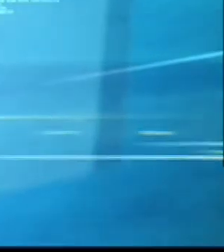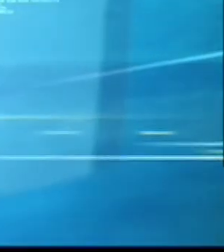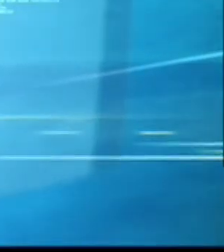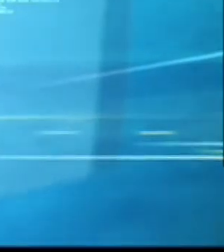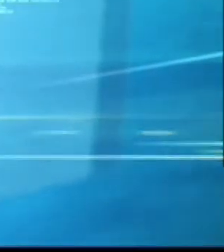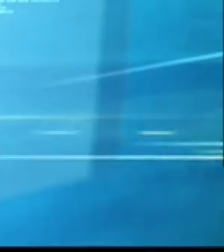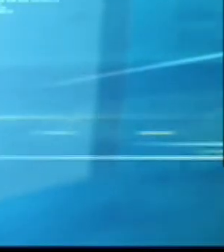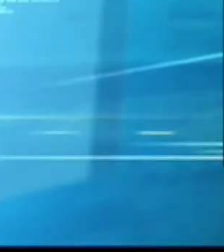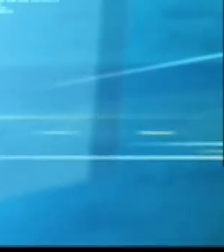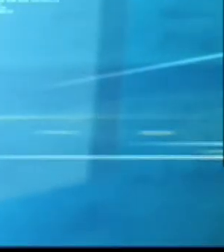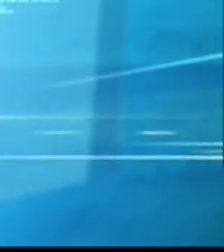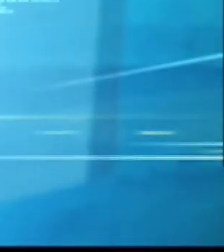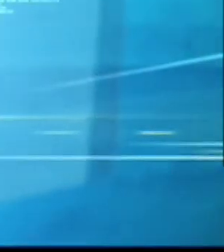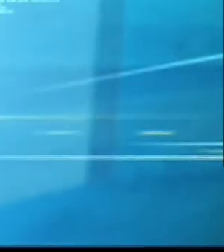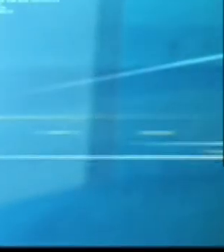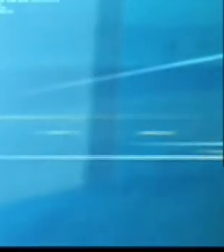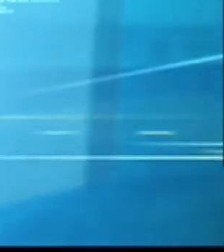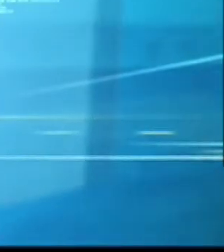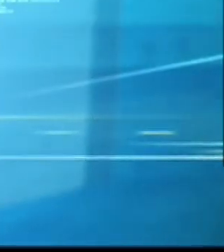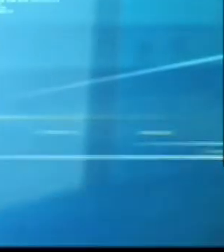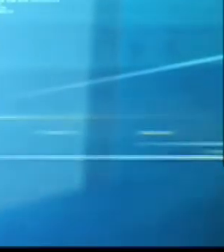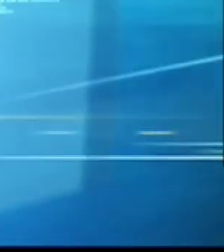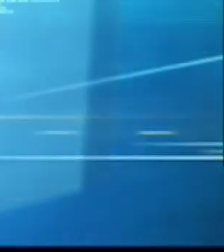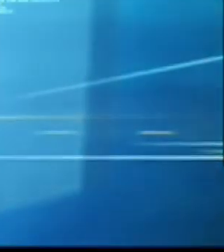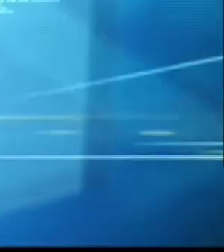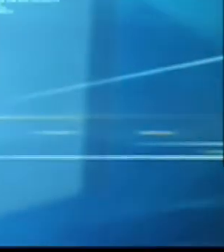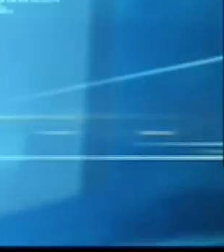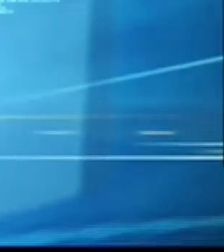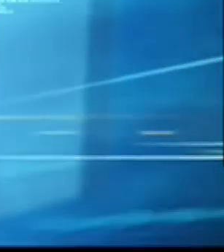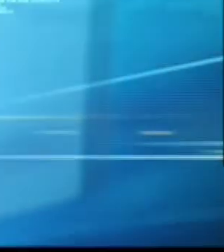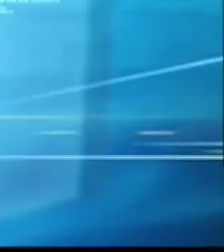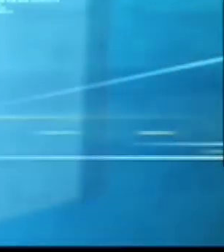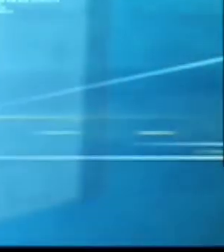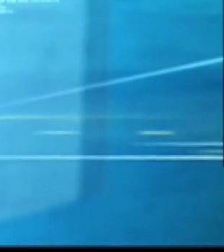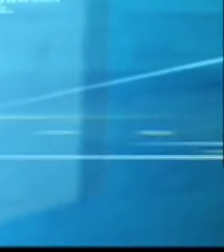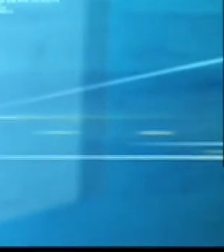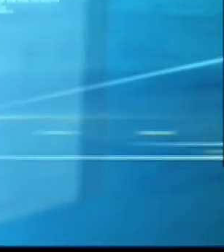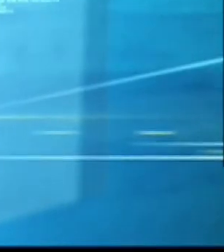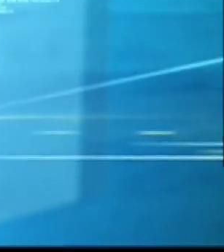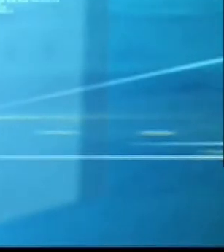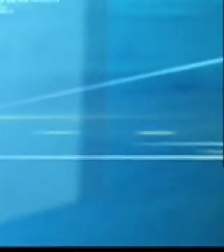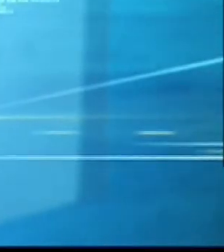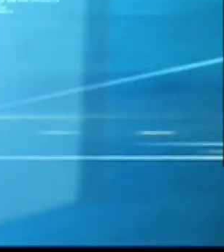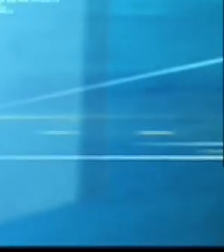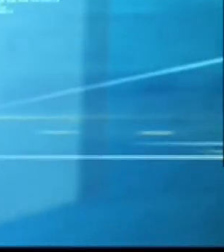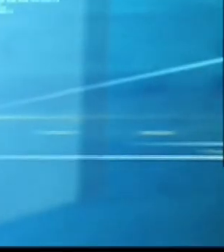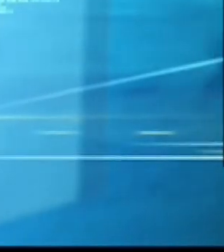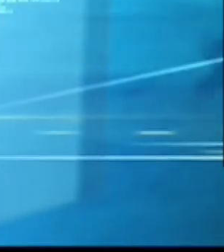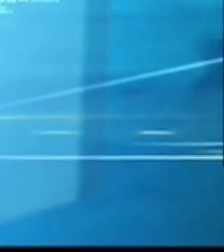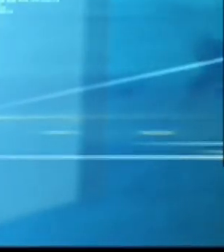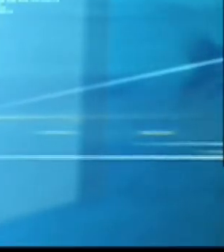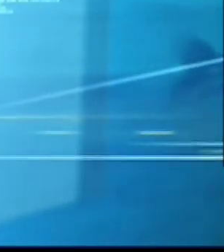This portion of the news is brought to you by Shell Helix Ultra. Performance you can see.